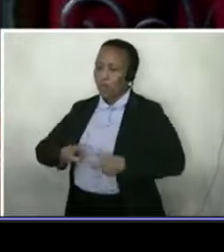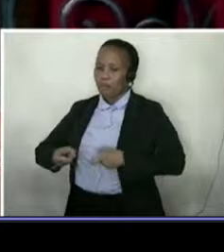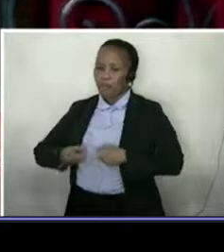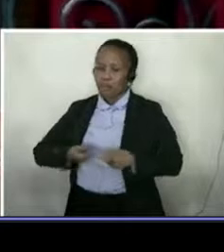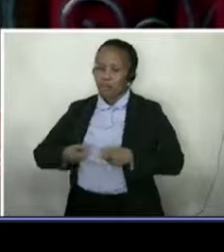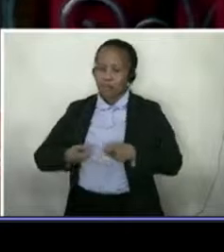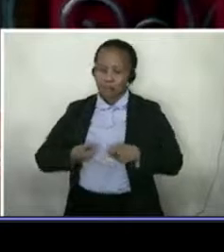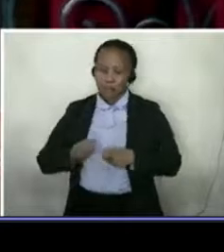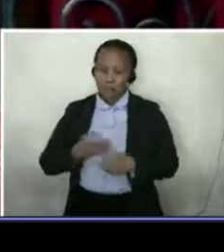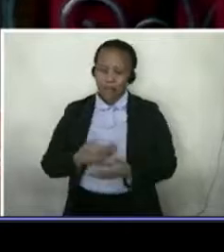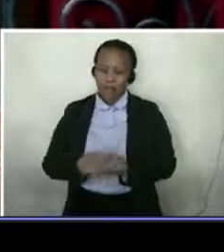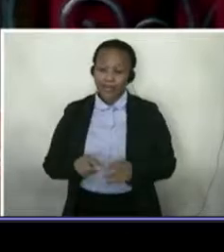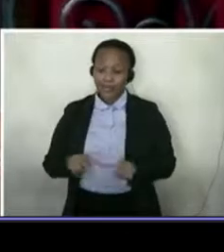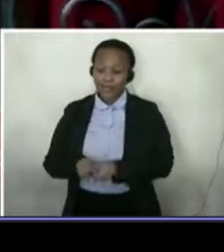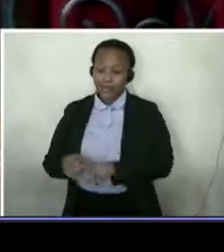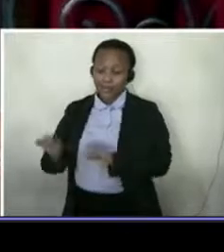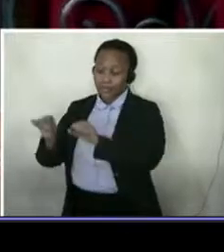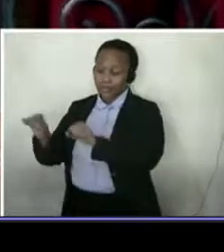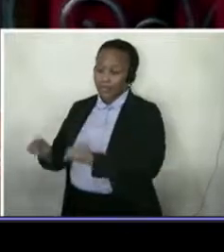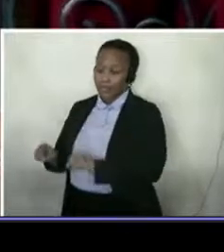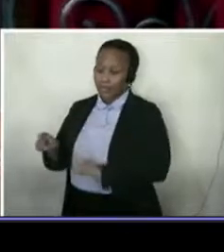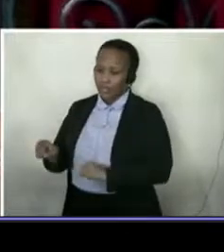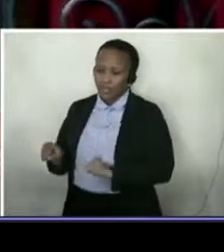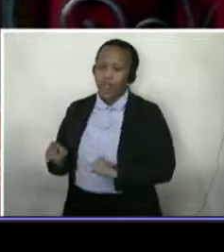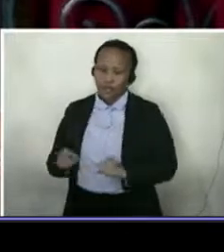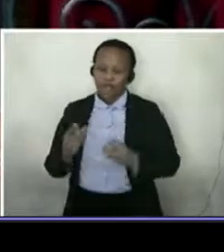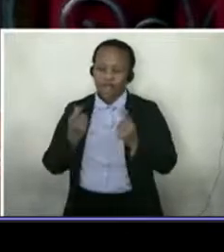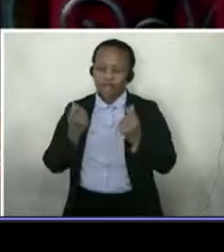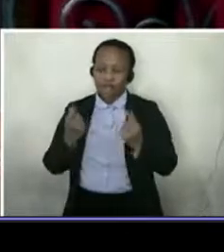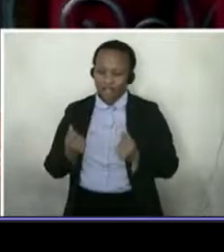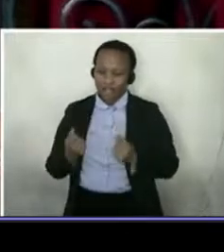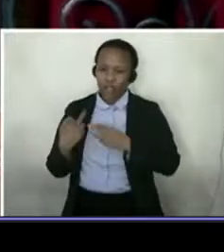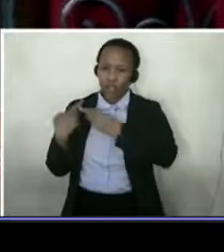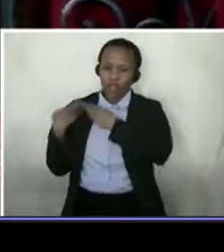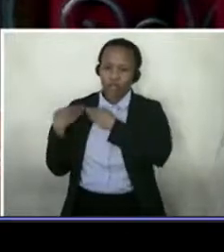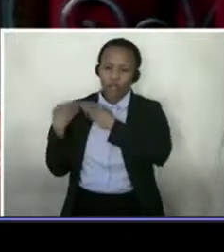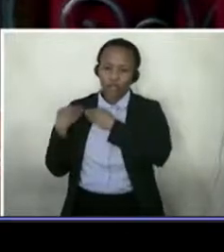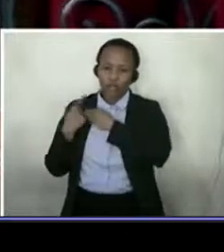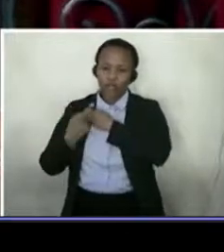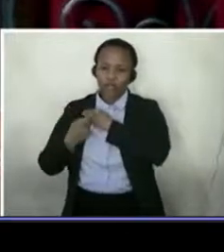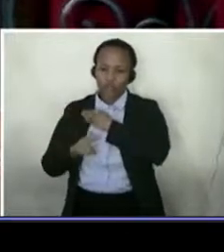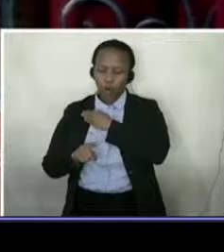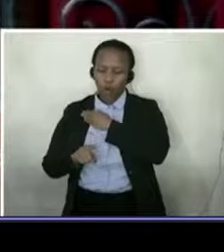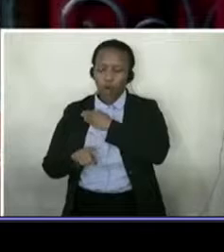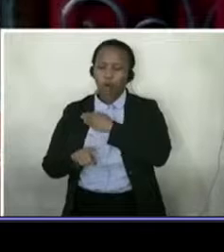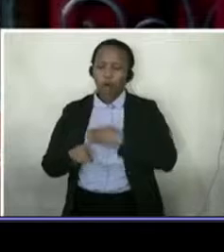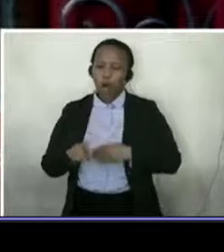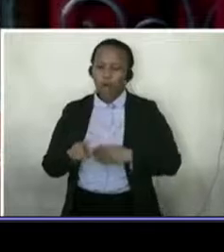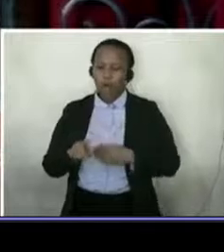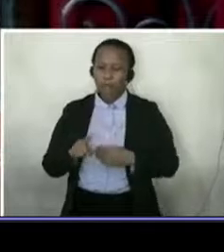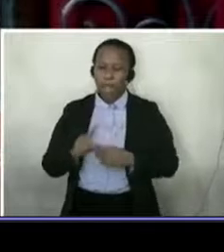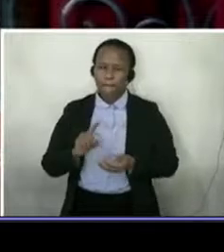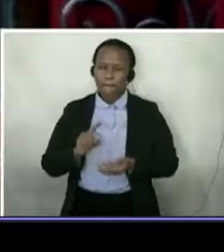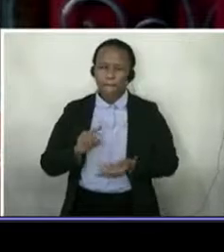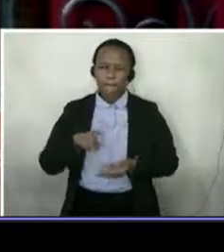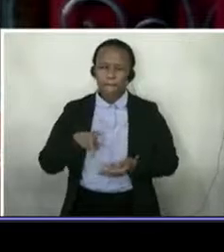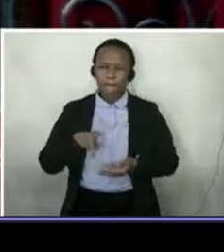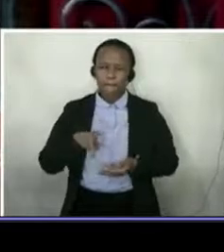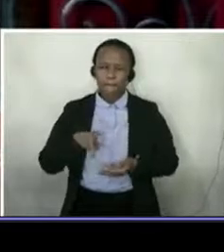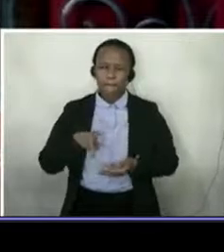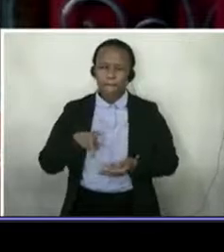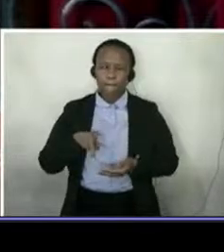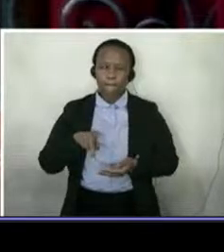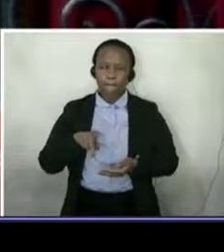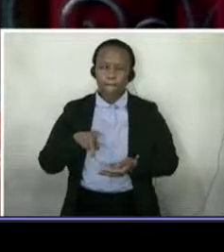It will also allow for a wider financial accountability in terms of procurement. Another worrying factor, of course, that jumps out of the